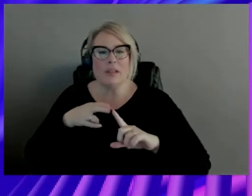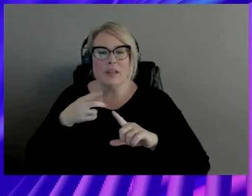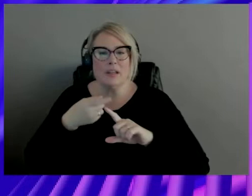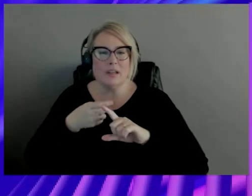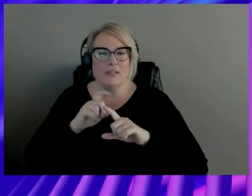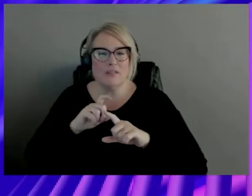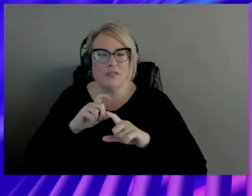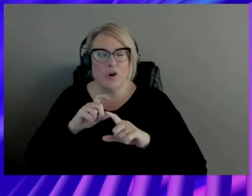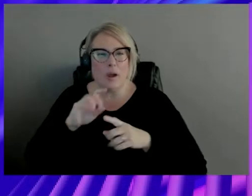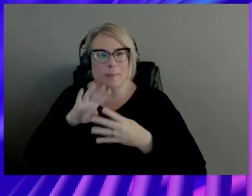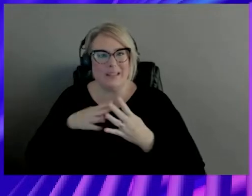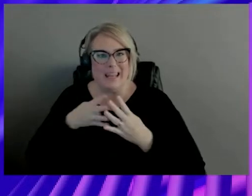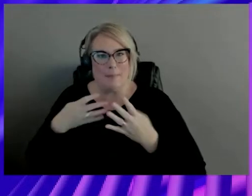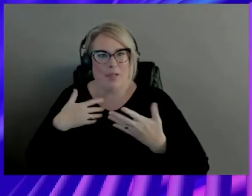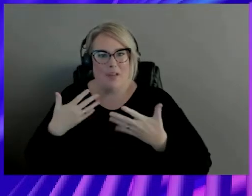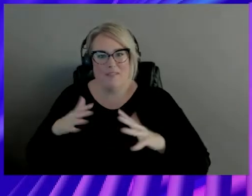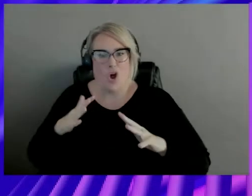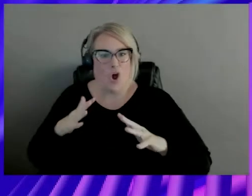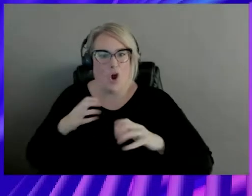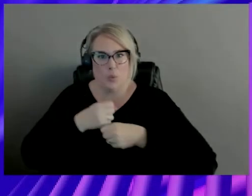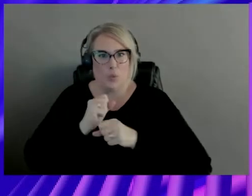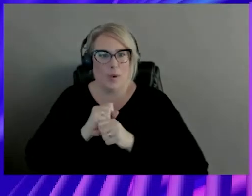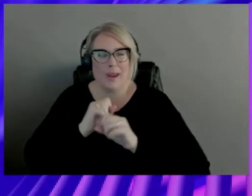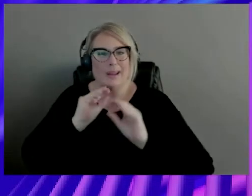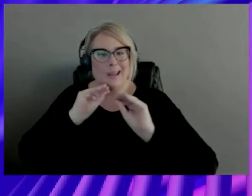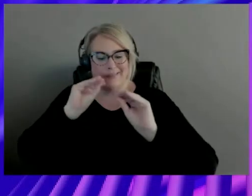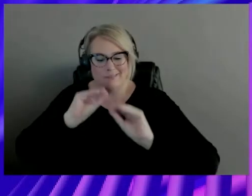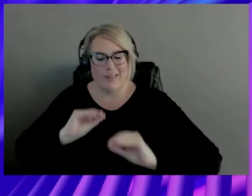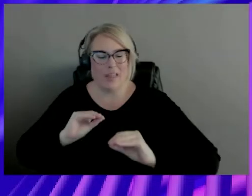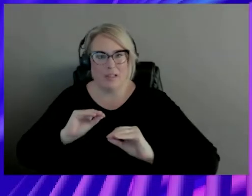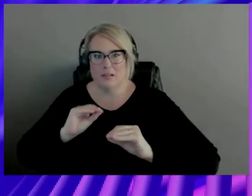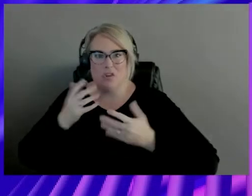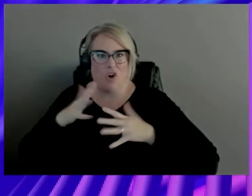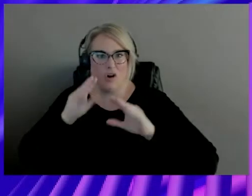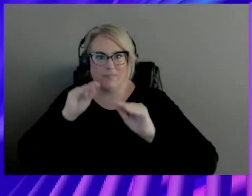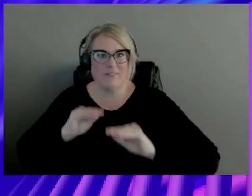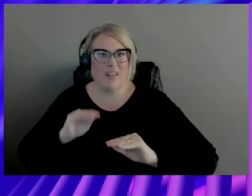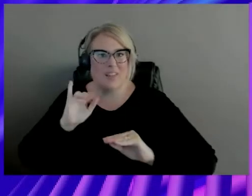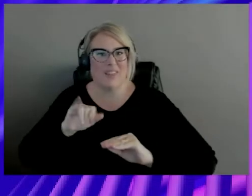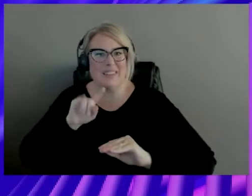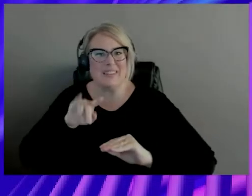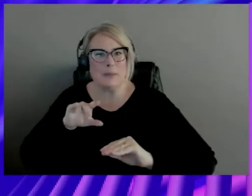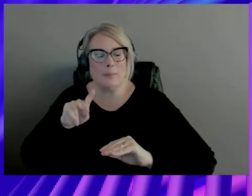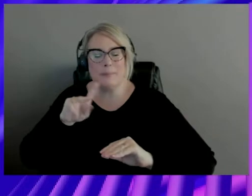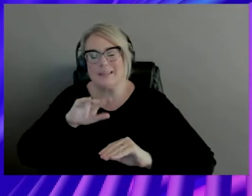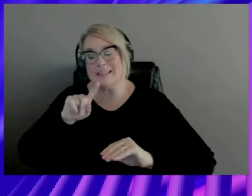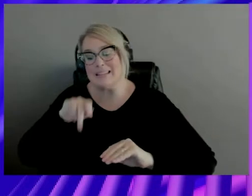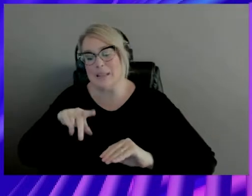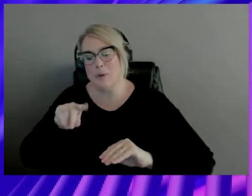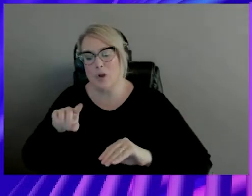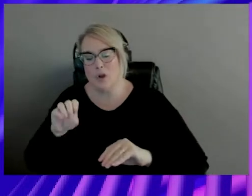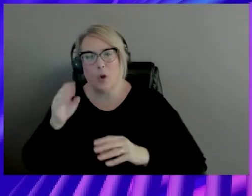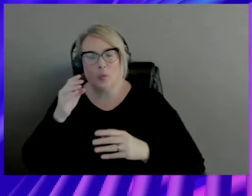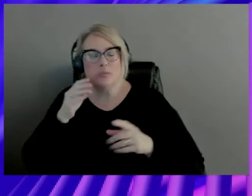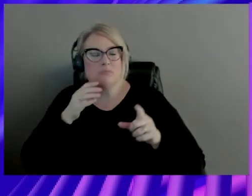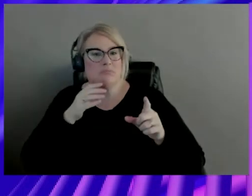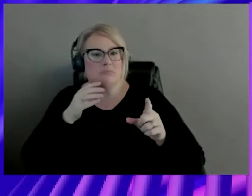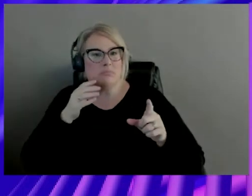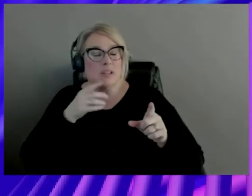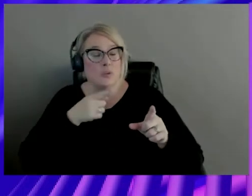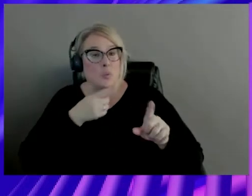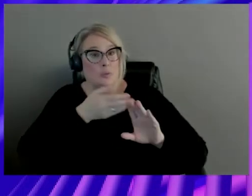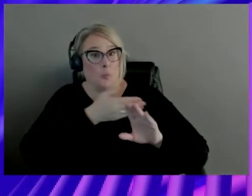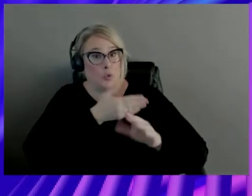already created and filled full of zip code information. So we've got a pre-existing DynamoDB table, and